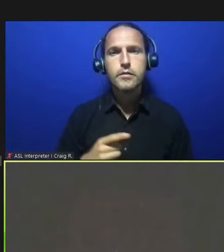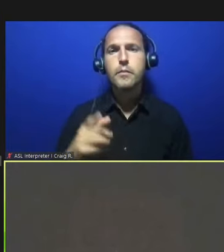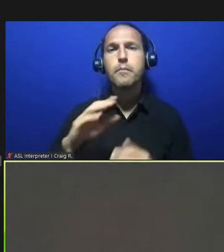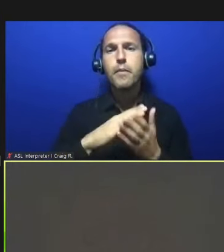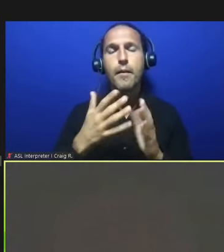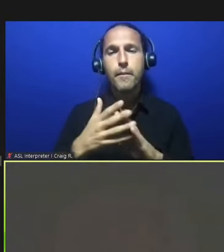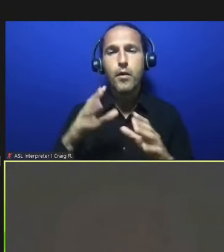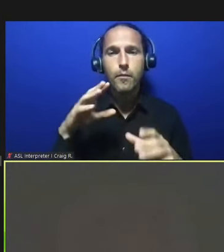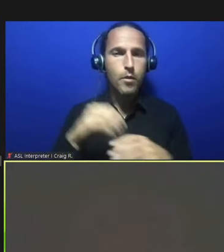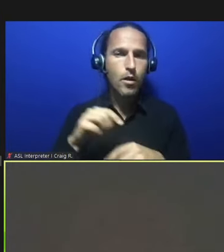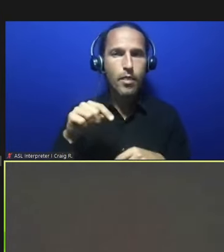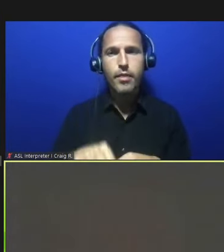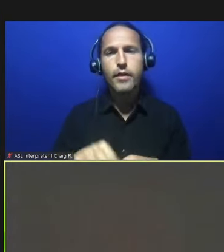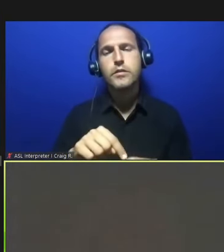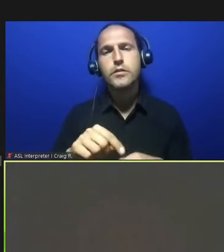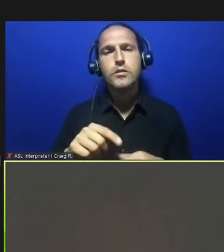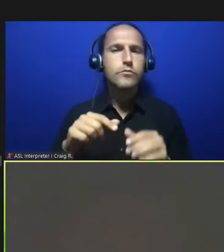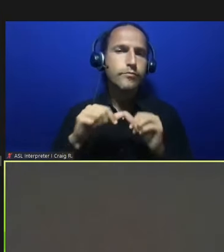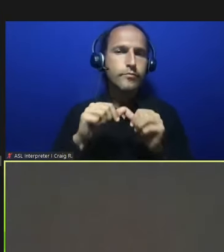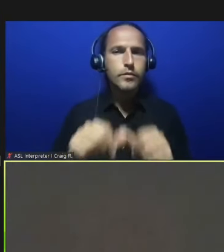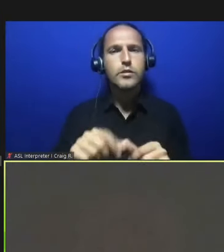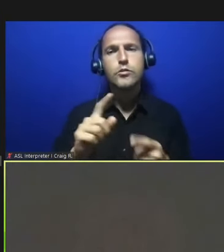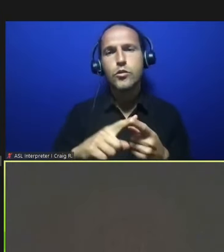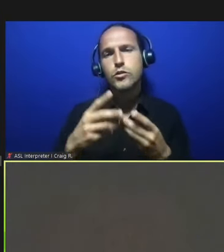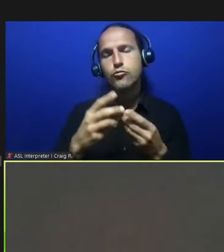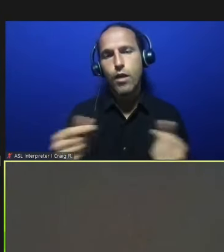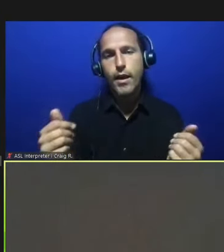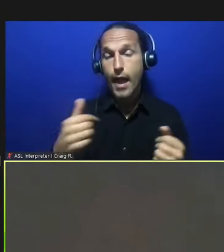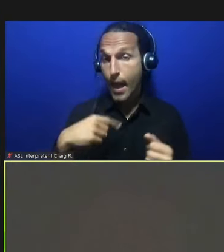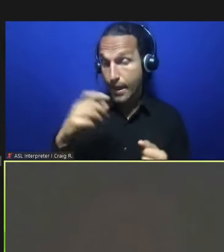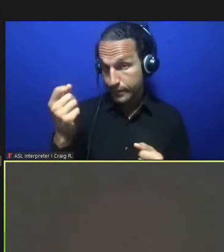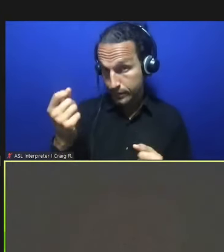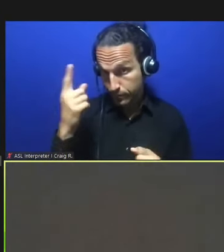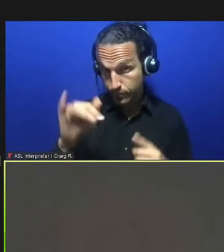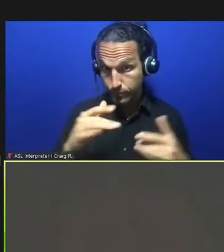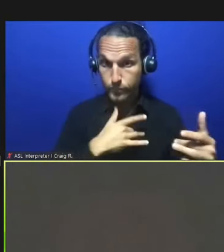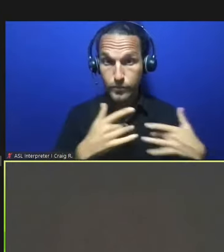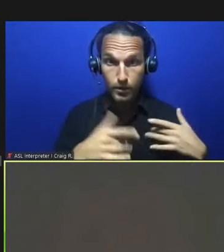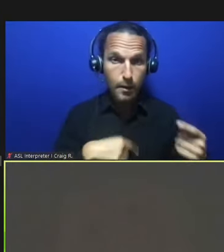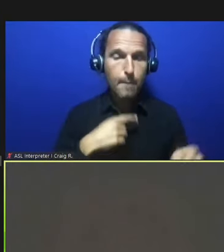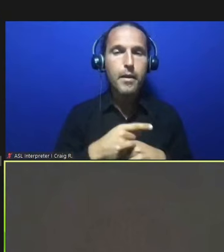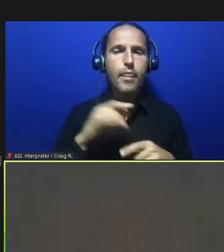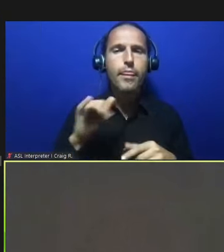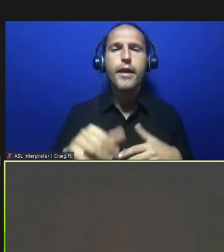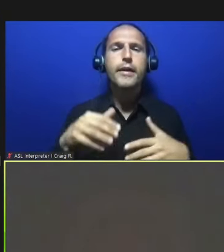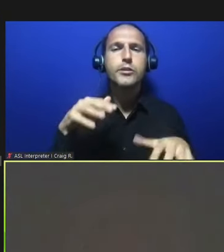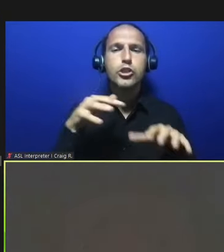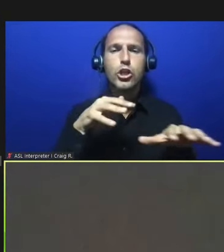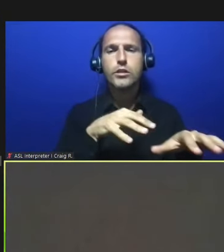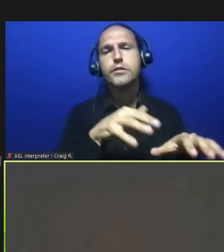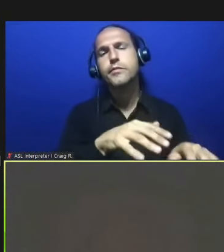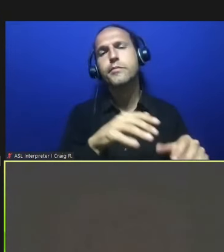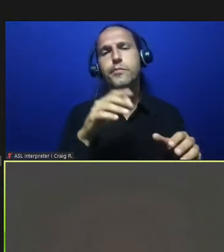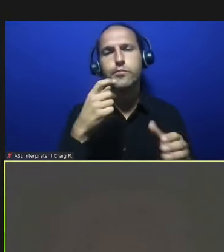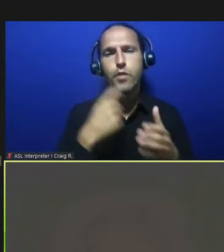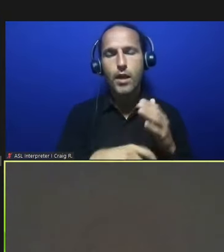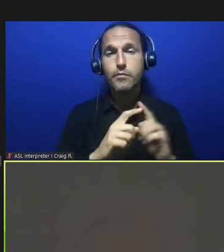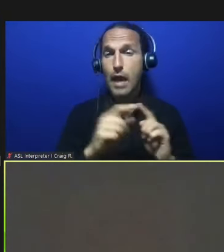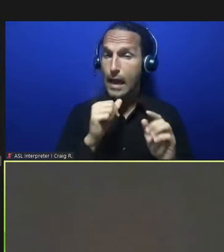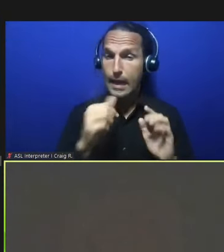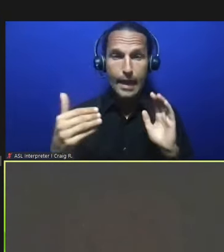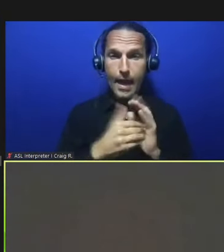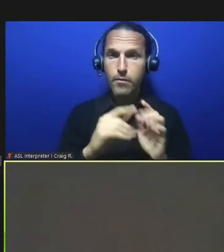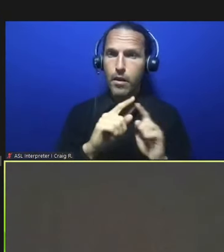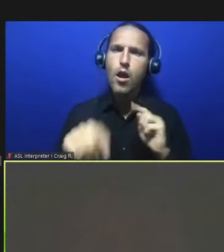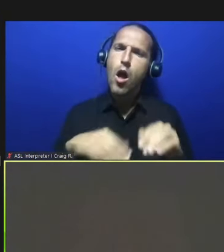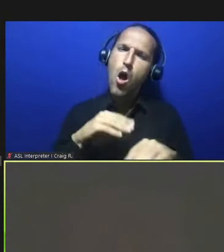part of this long-term conversation should be addressed. And I understand the concerns for congestion pricing. I'm not totally against it, but all of this should not